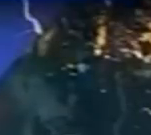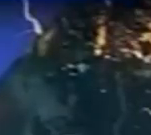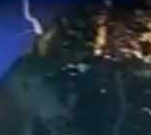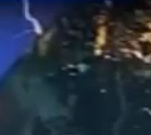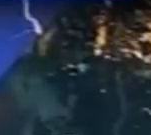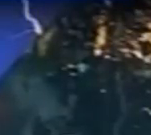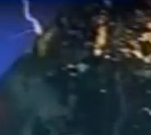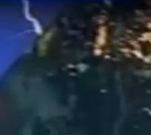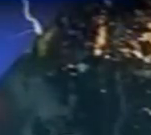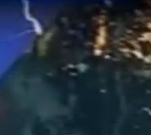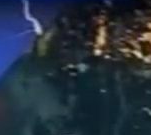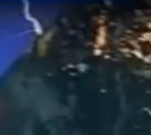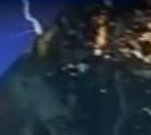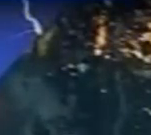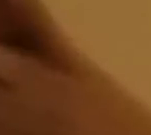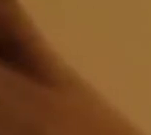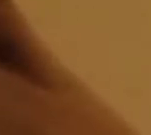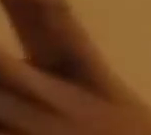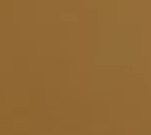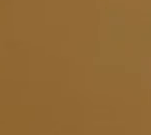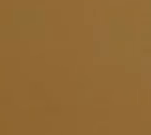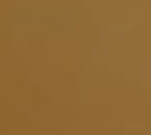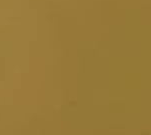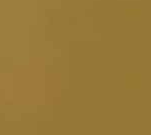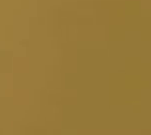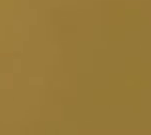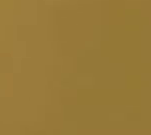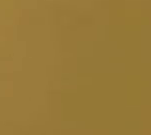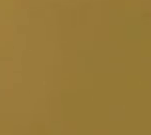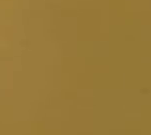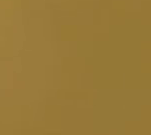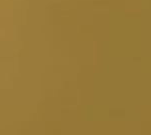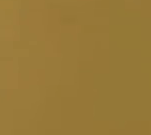KTN Weather. In association with Mortine Dew.